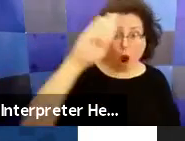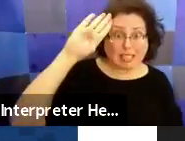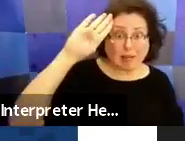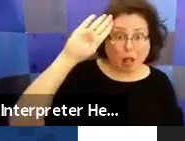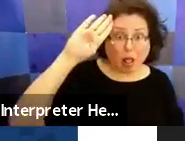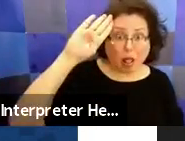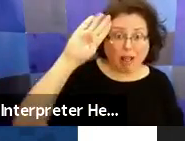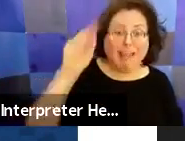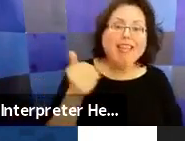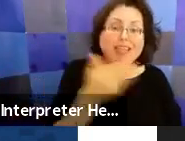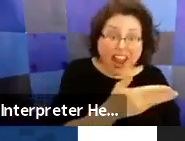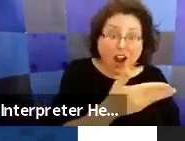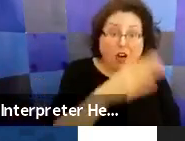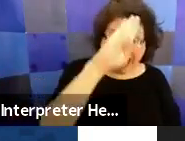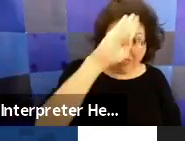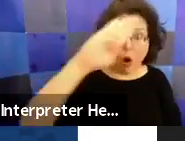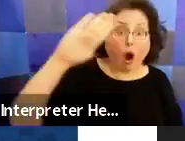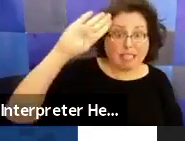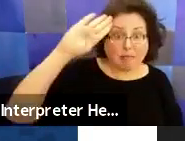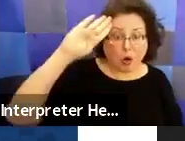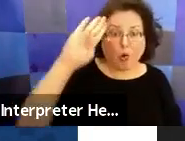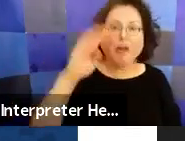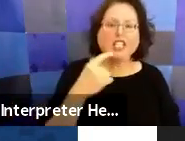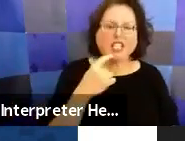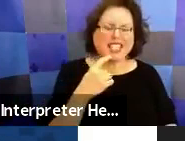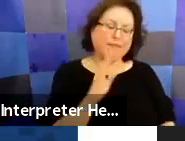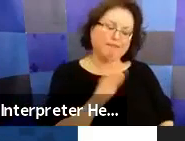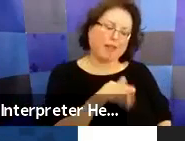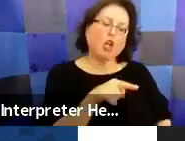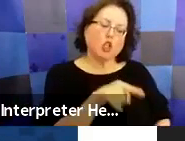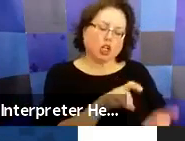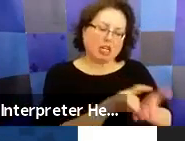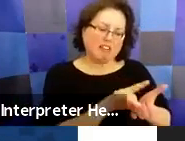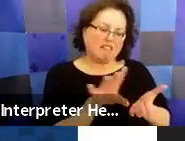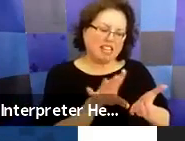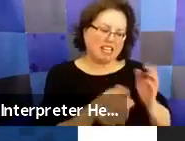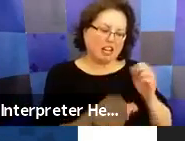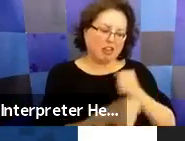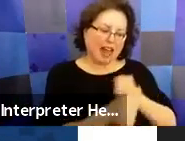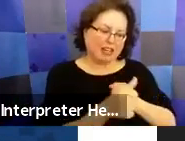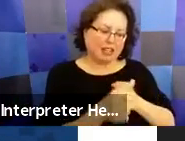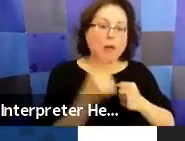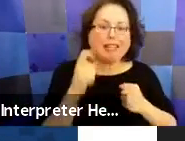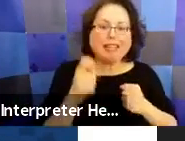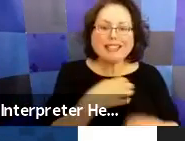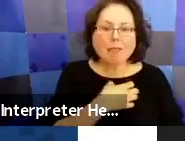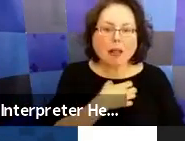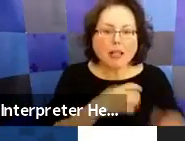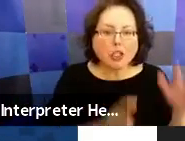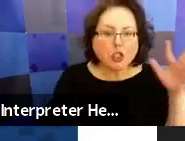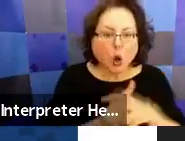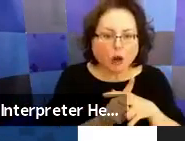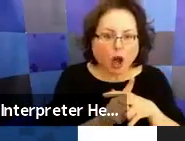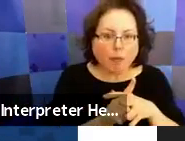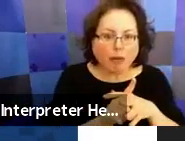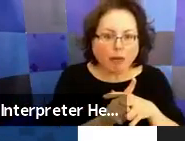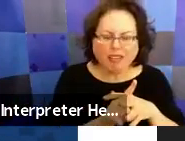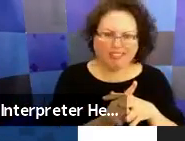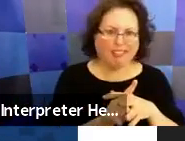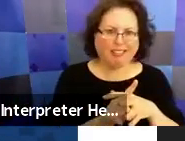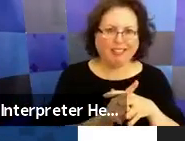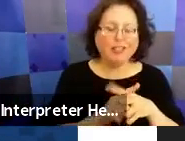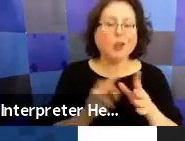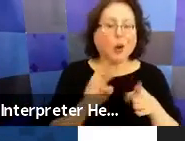eviction because the police had come to her unit. And so as a result, there is a requirement in